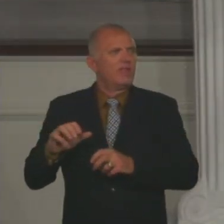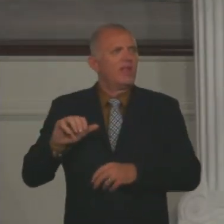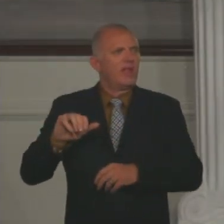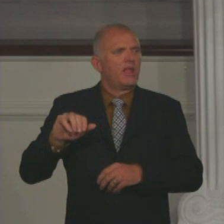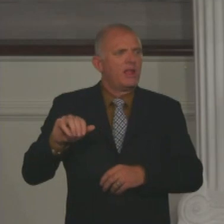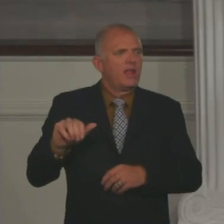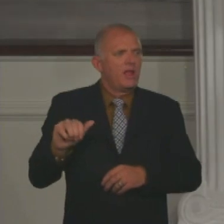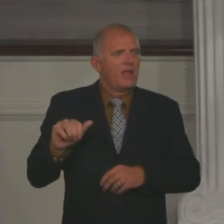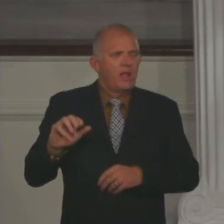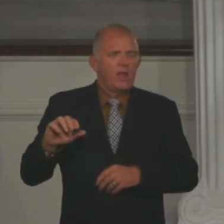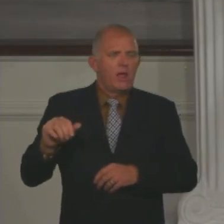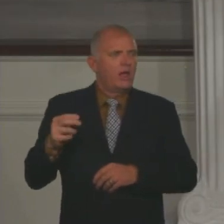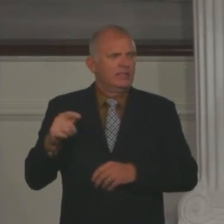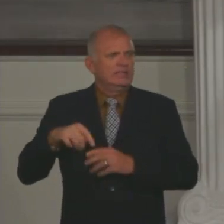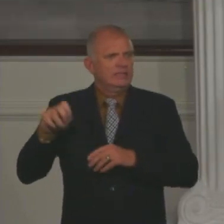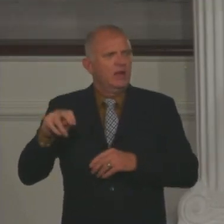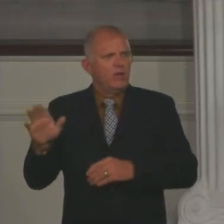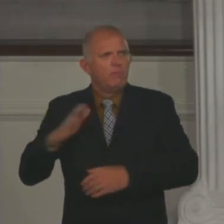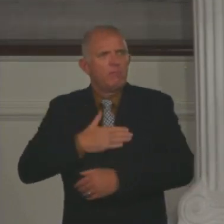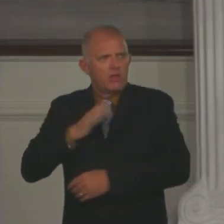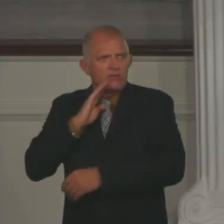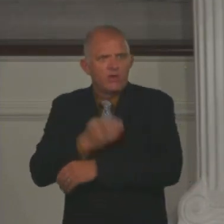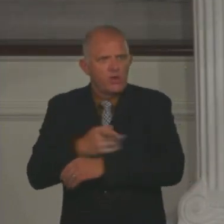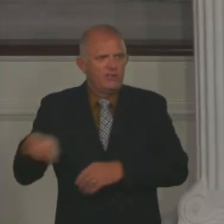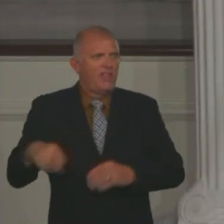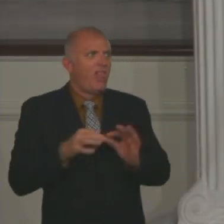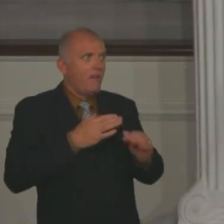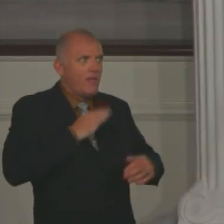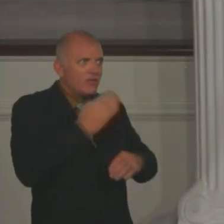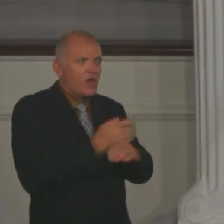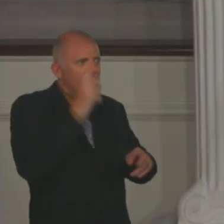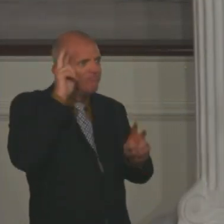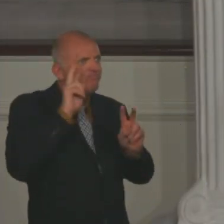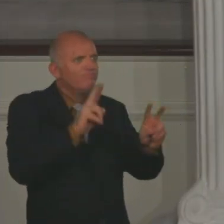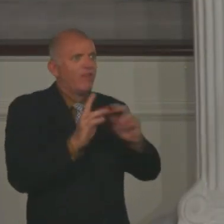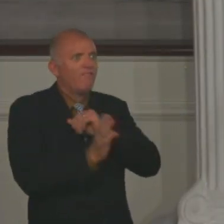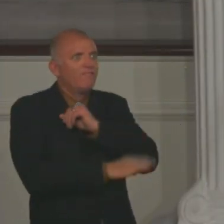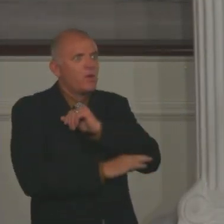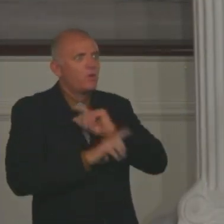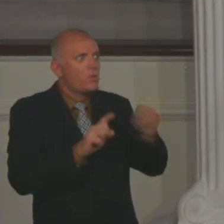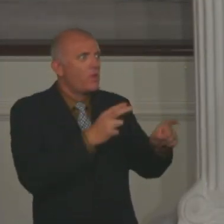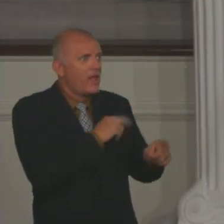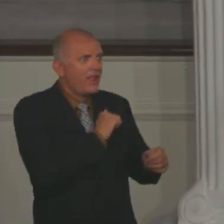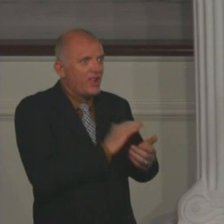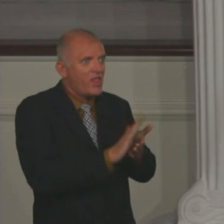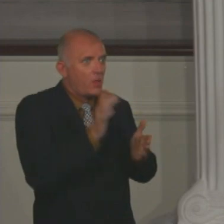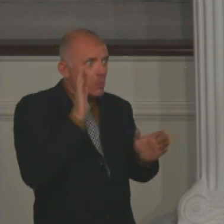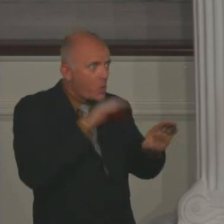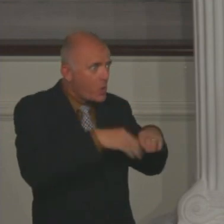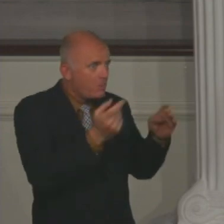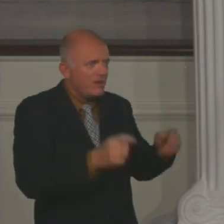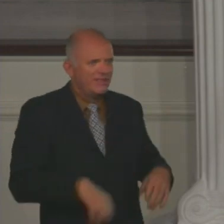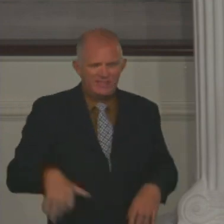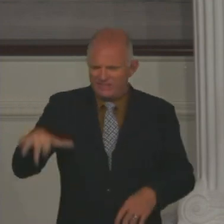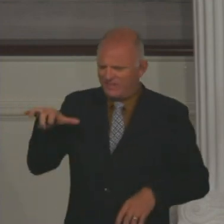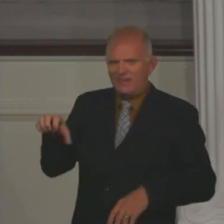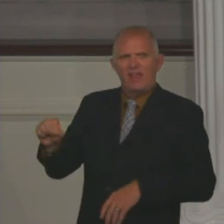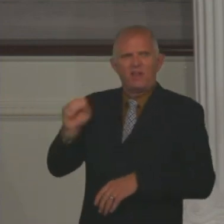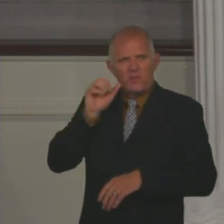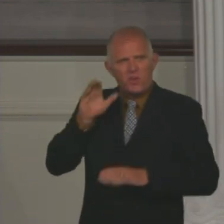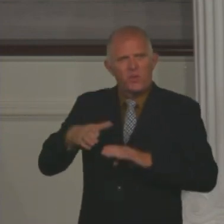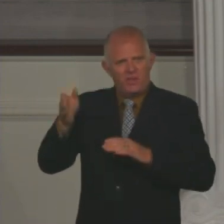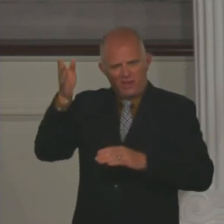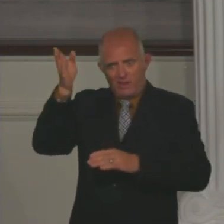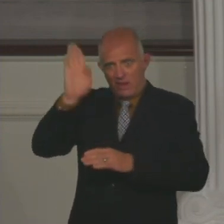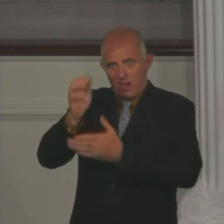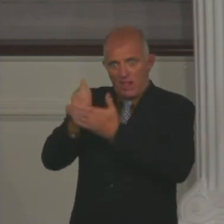my daughter's been dreaming about coming to Hiles. Will you open this fall? I said, yes. He said, yes, with God's help, we're going to open this fall.